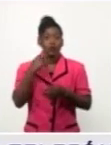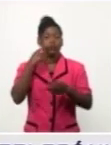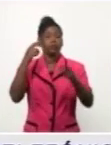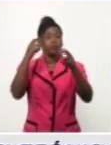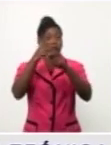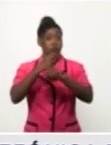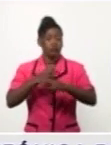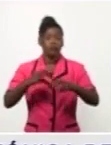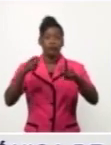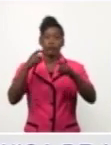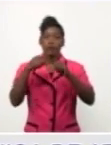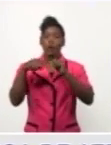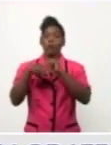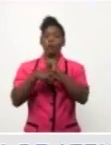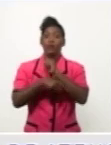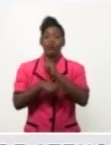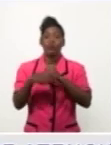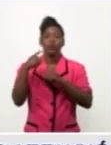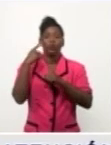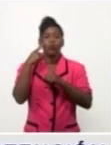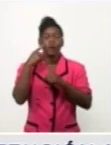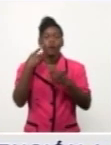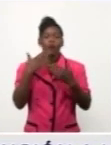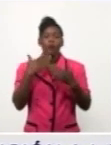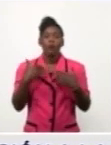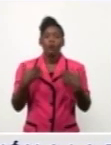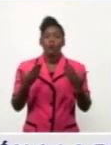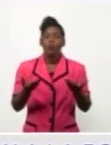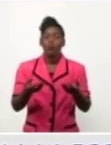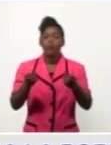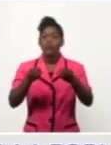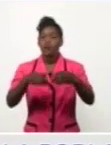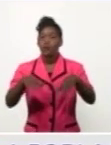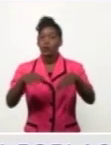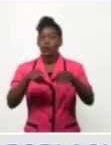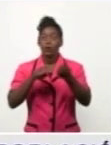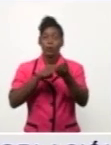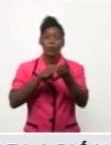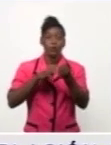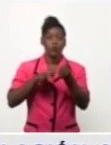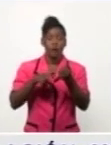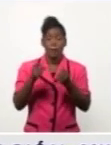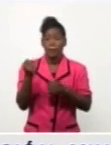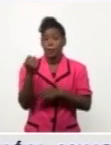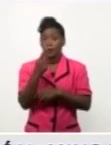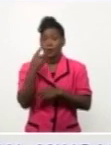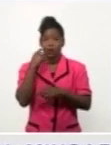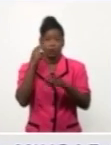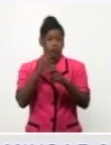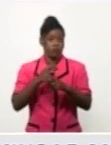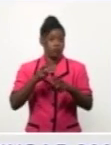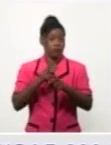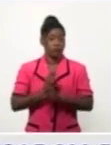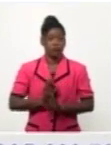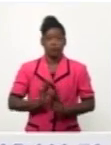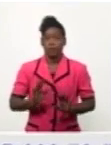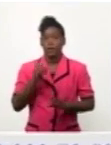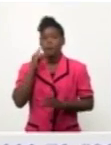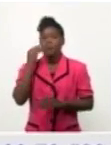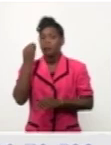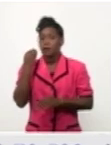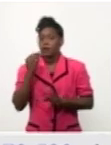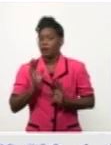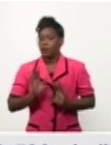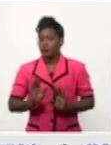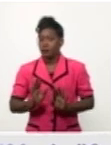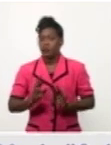is the same. If these procedures are not followed, obviously cases would not be